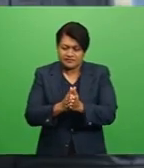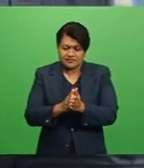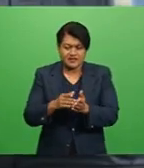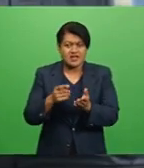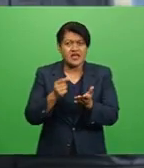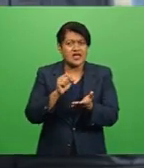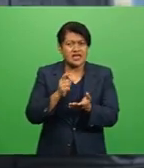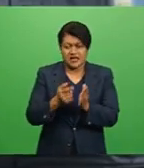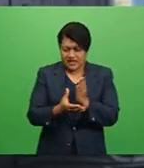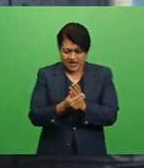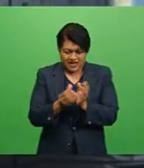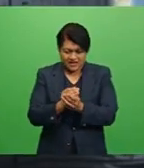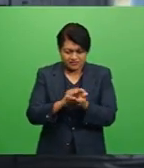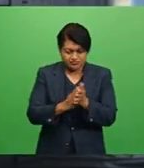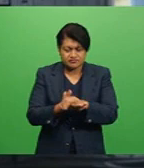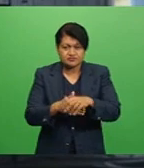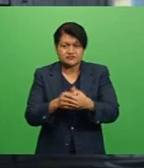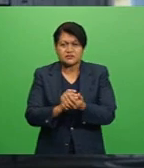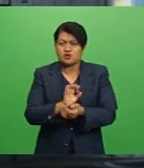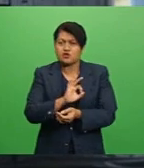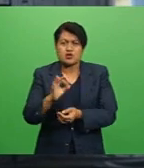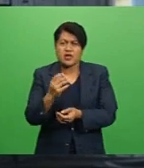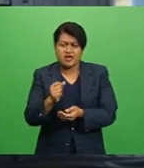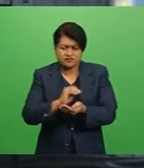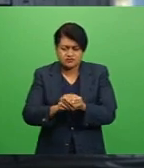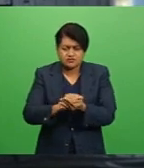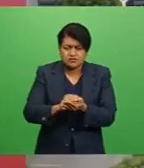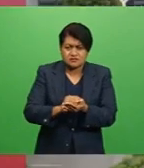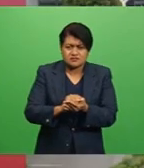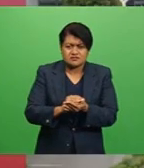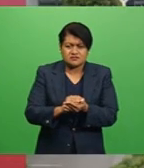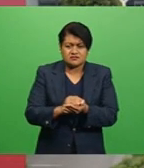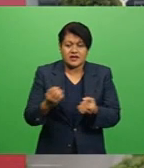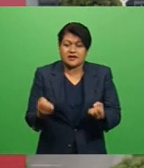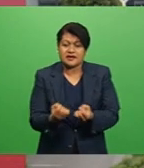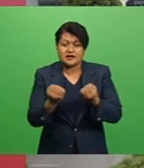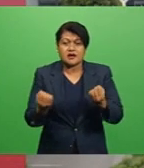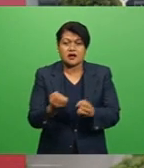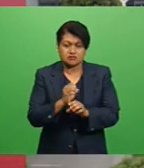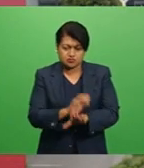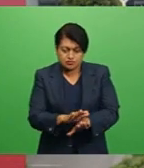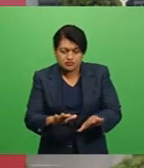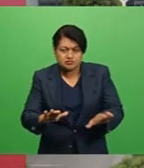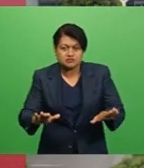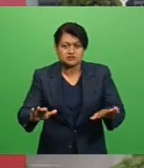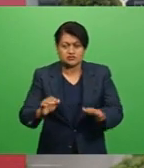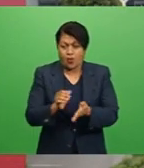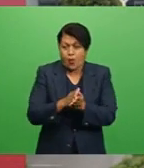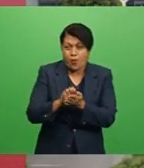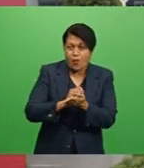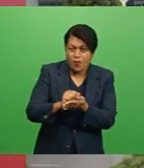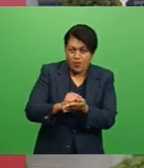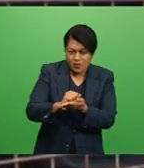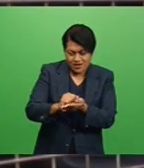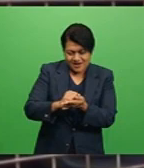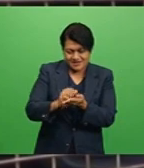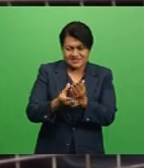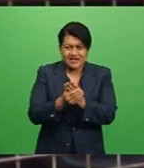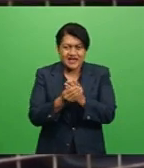sanitizers. Those who can't have soap, encourage our children who are with us at home at the moment to wash their hands regularly.